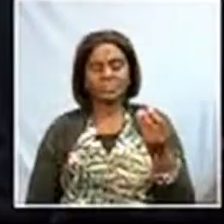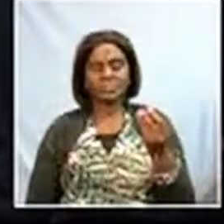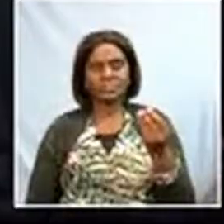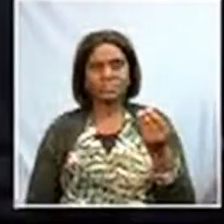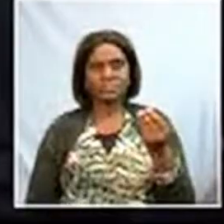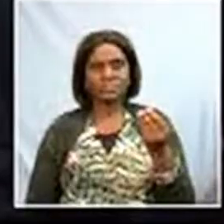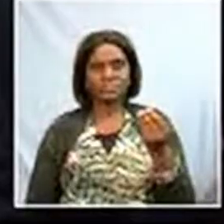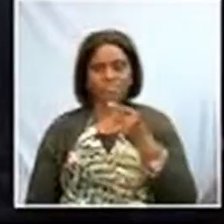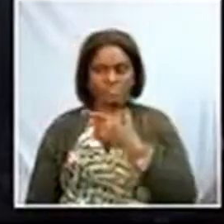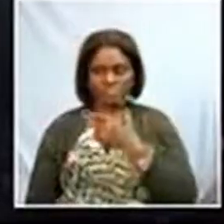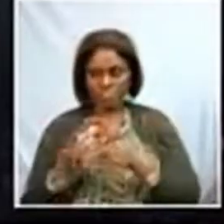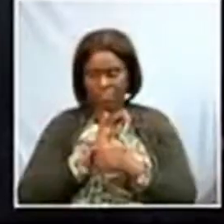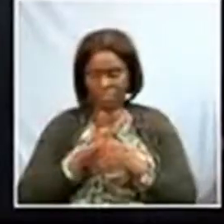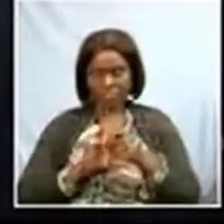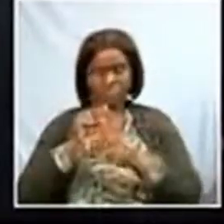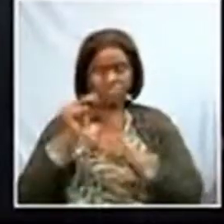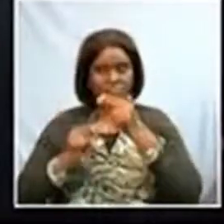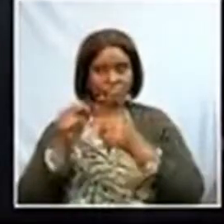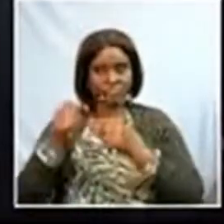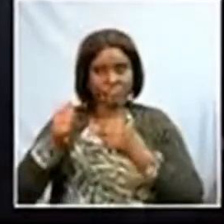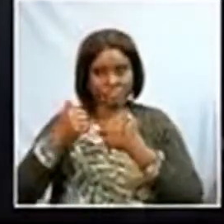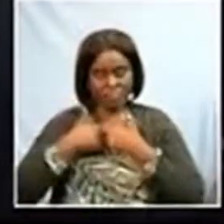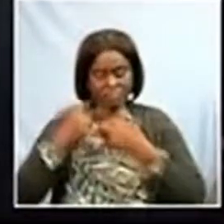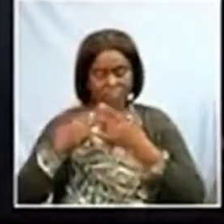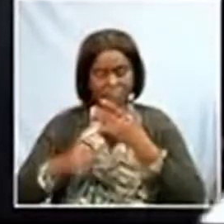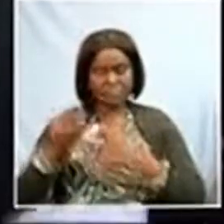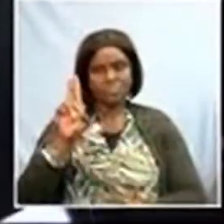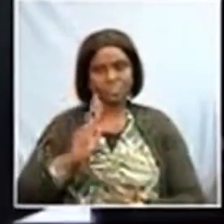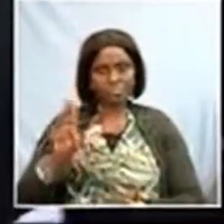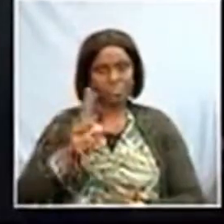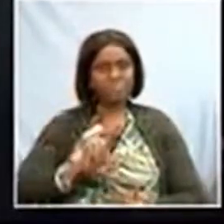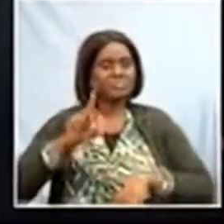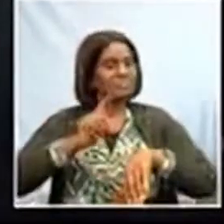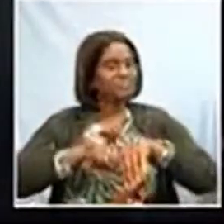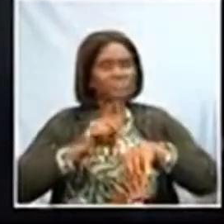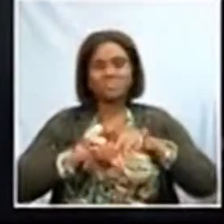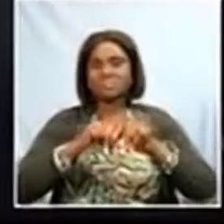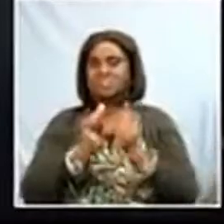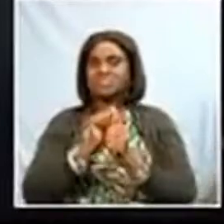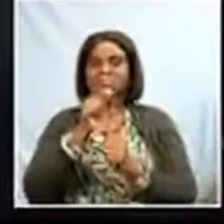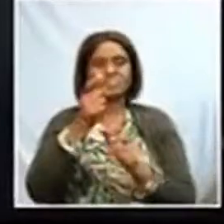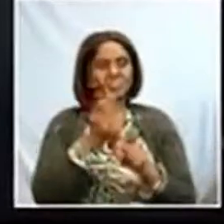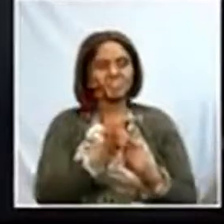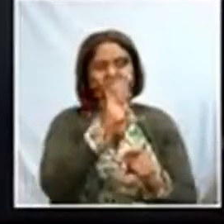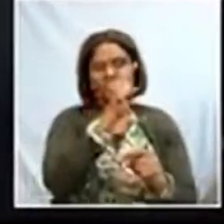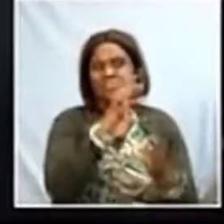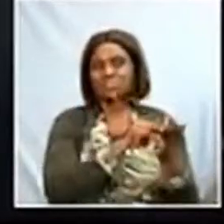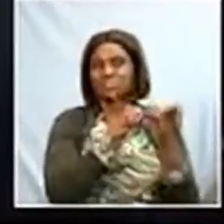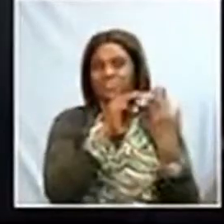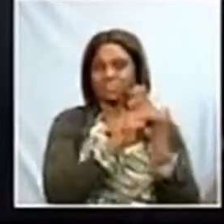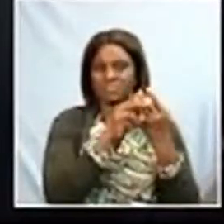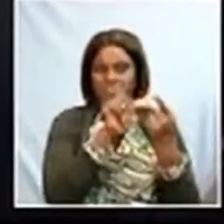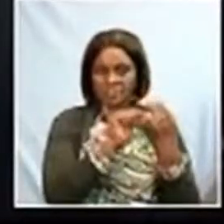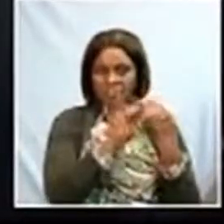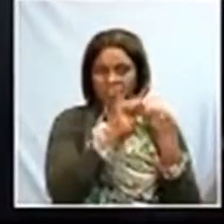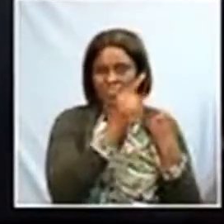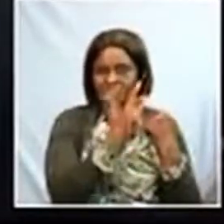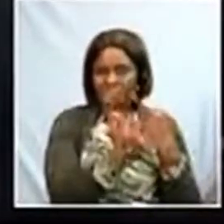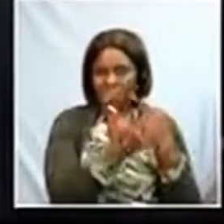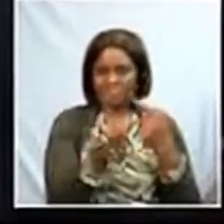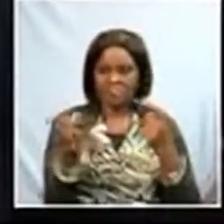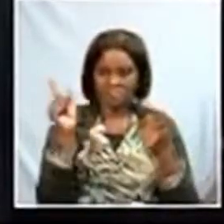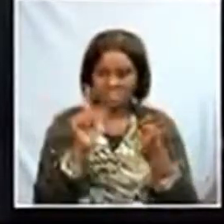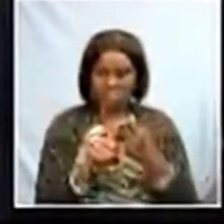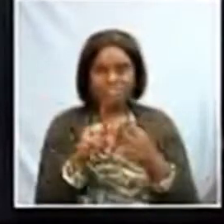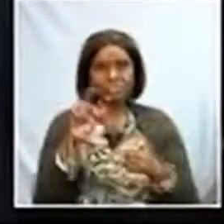The contractor, which means he has been spending time with you from 1st March 2023 up